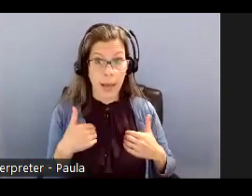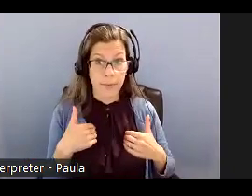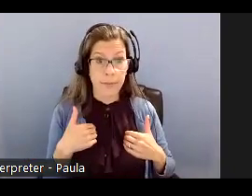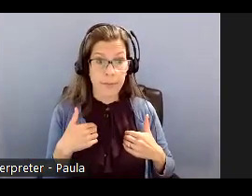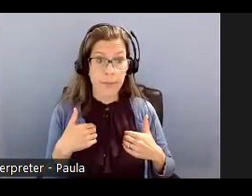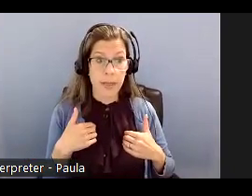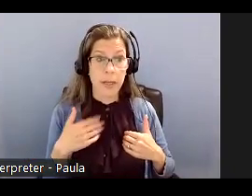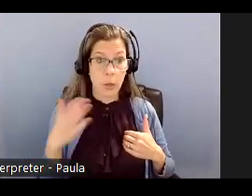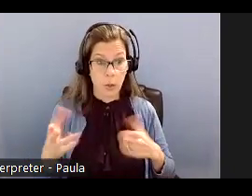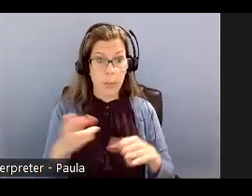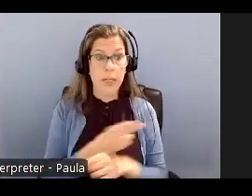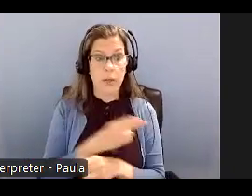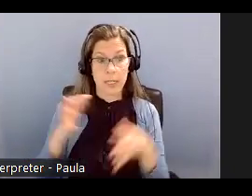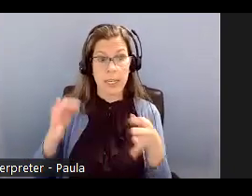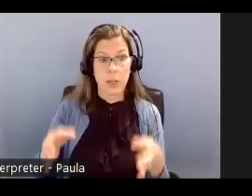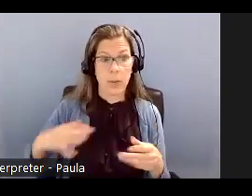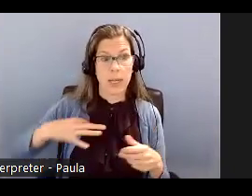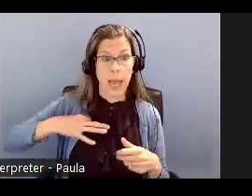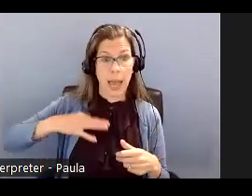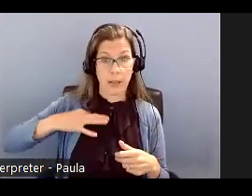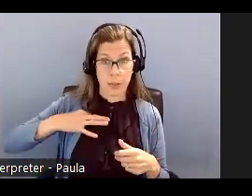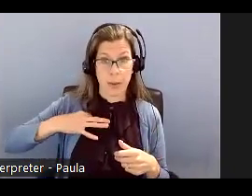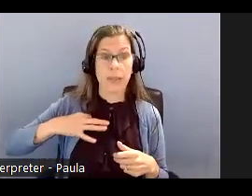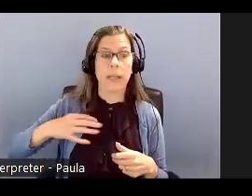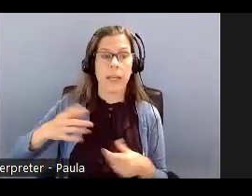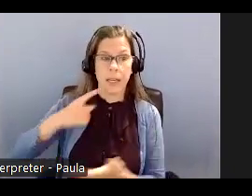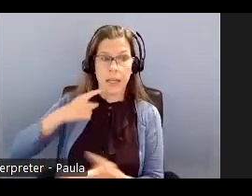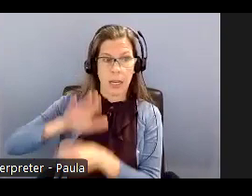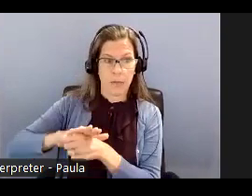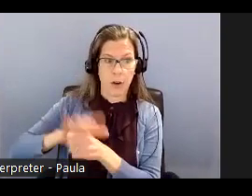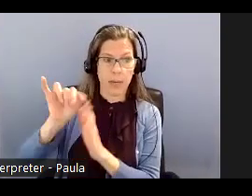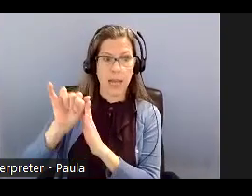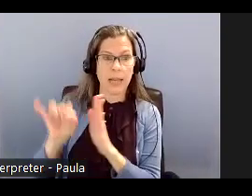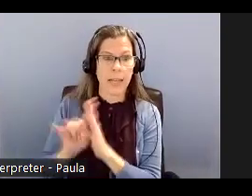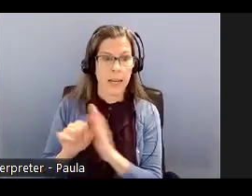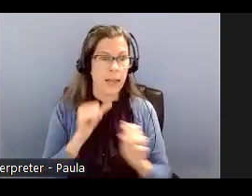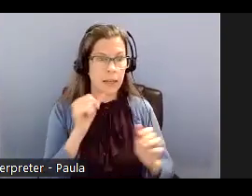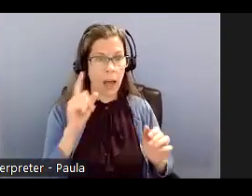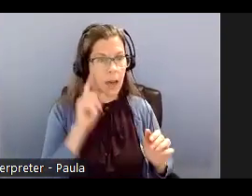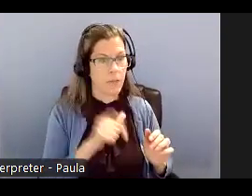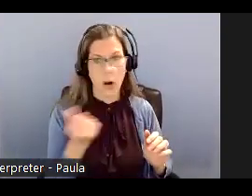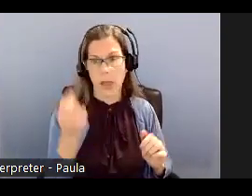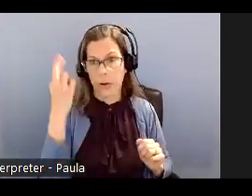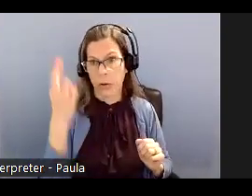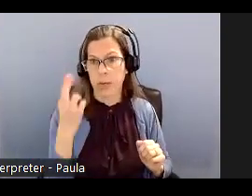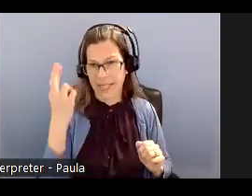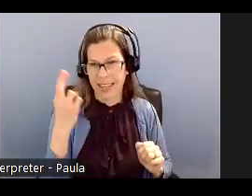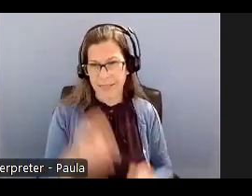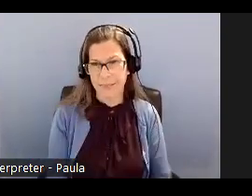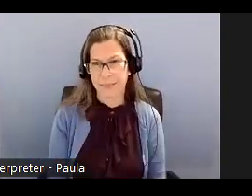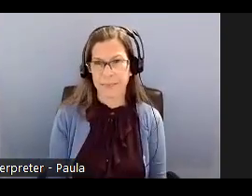used only to determine eligibility by confirming identity. It is not used for any other purpose.